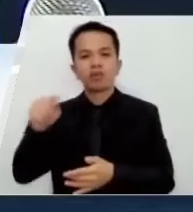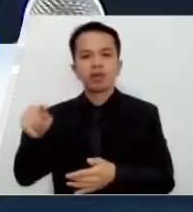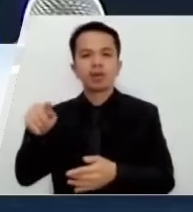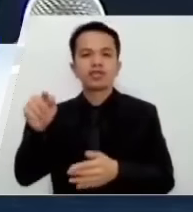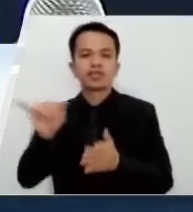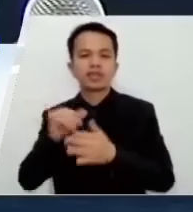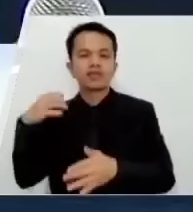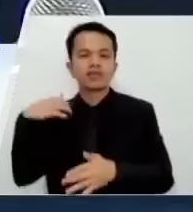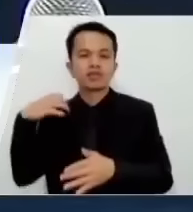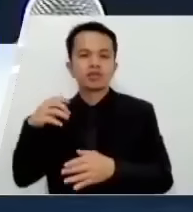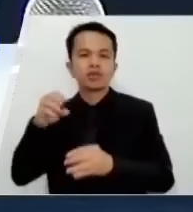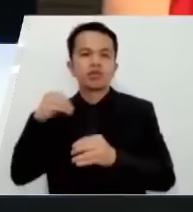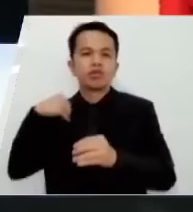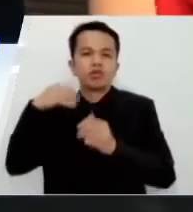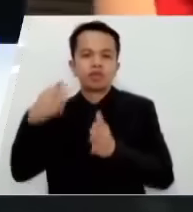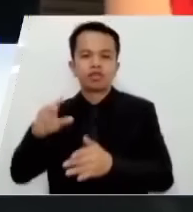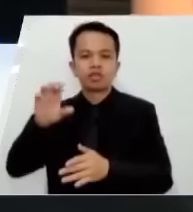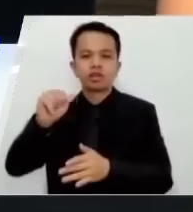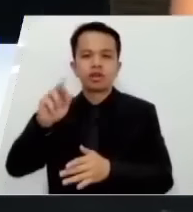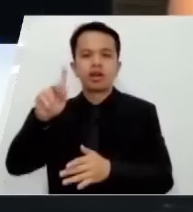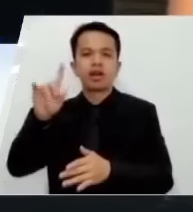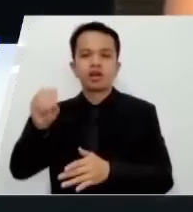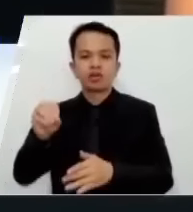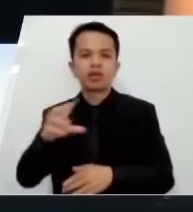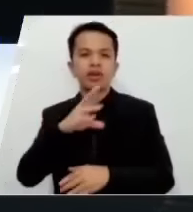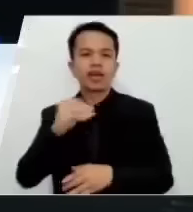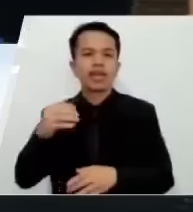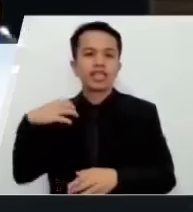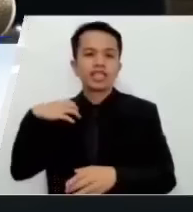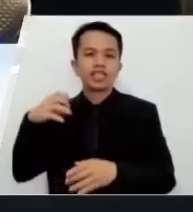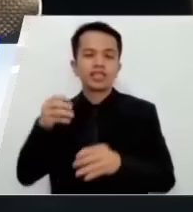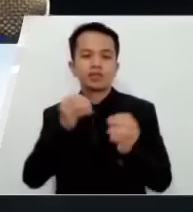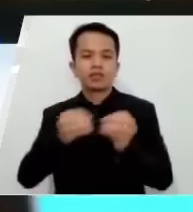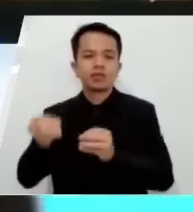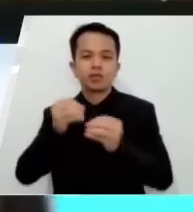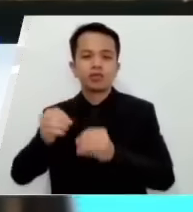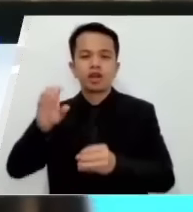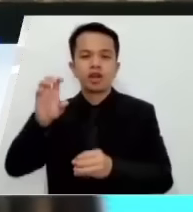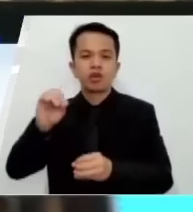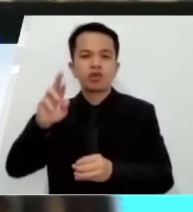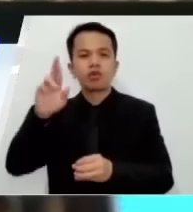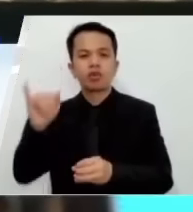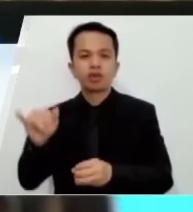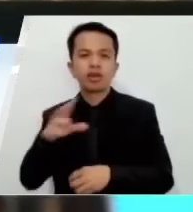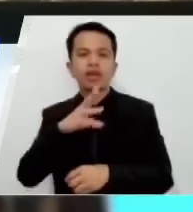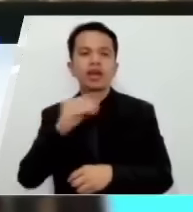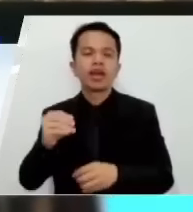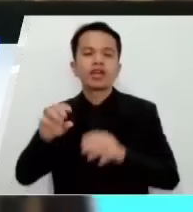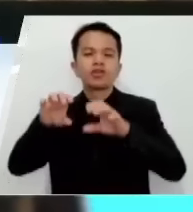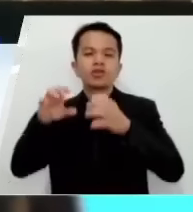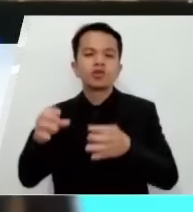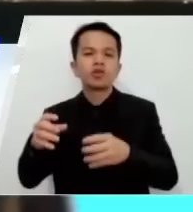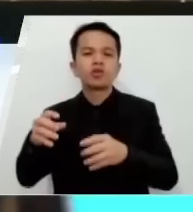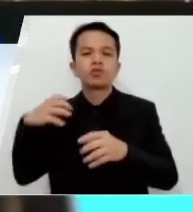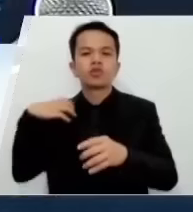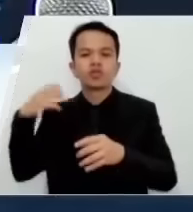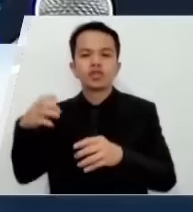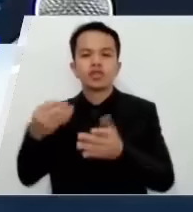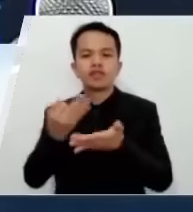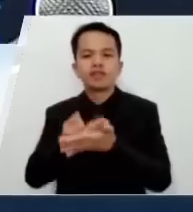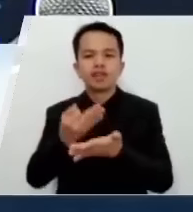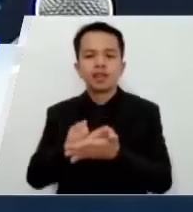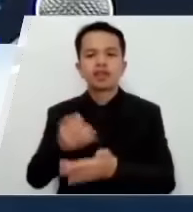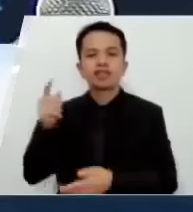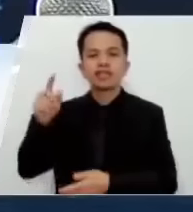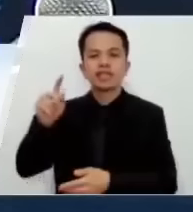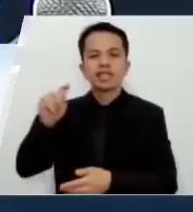officer Carlo El Katigbak Chief operating officer Corey V vidanes at group Chief financial officer Ricardo tan in